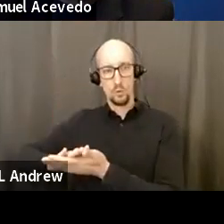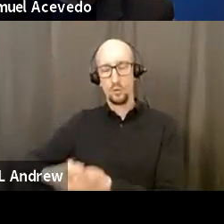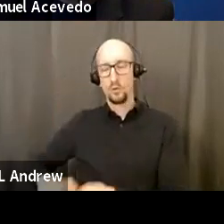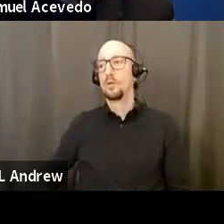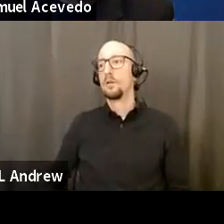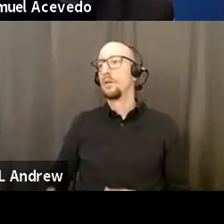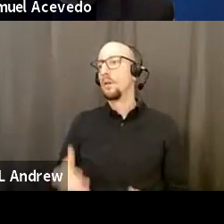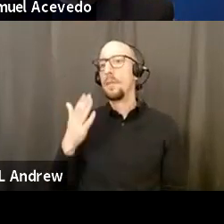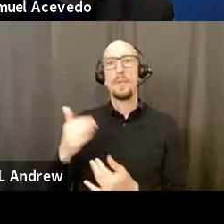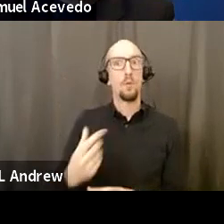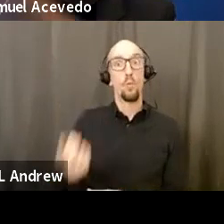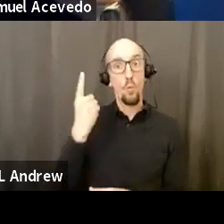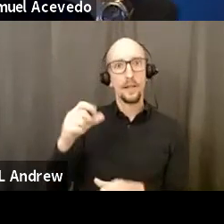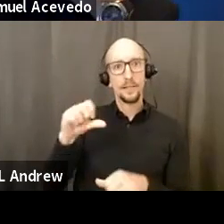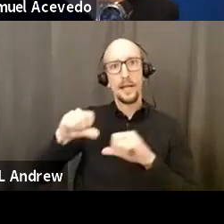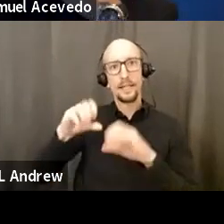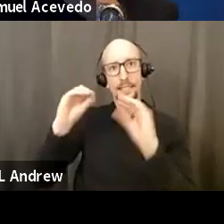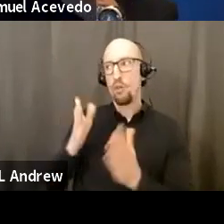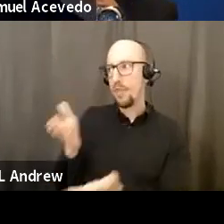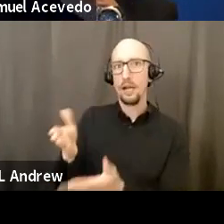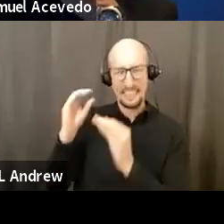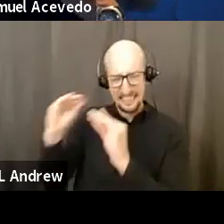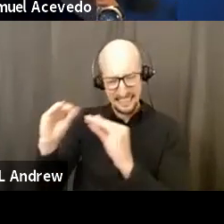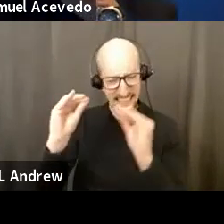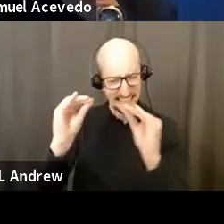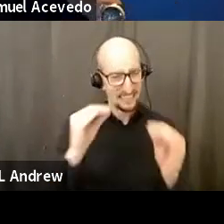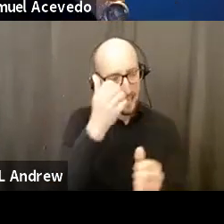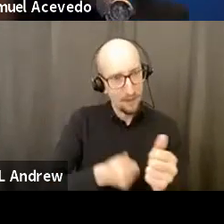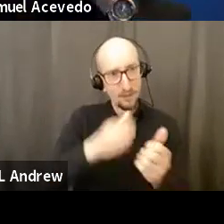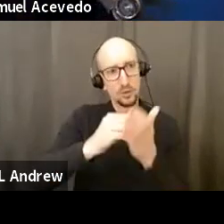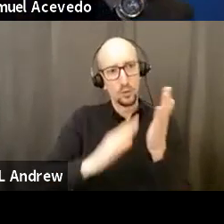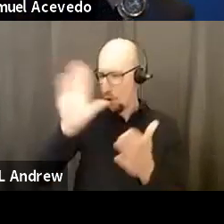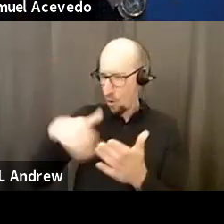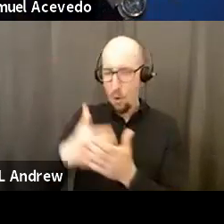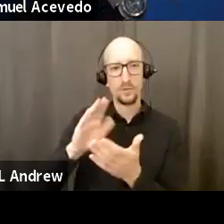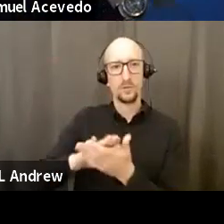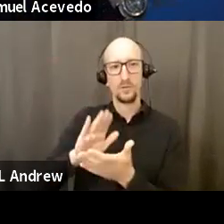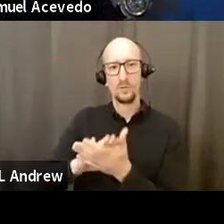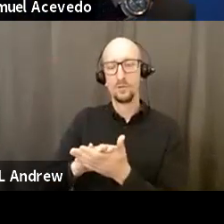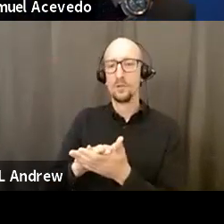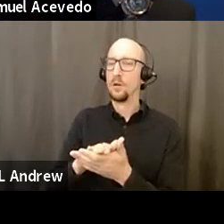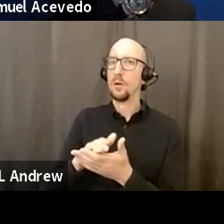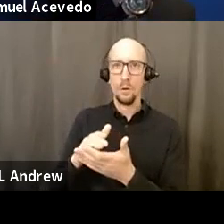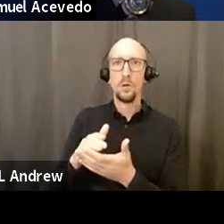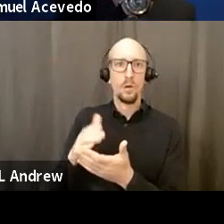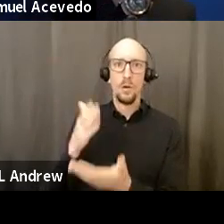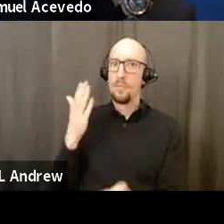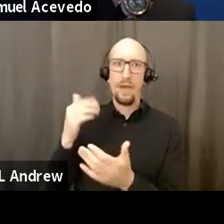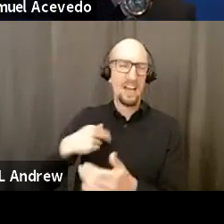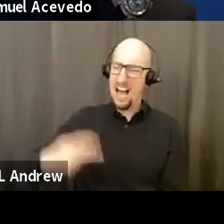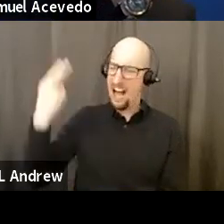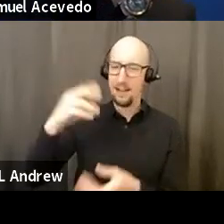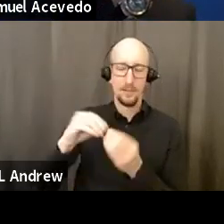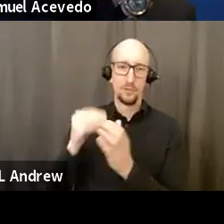may be one science educator responsible across the school. serving an extremely high number of